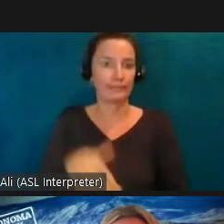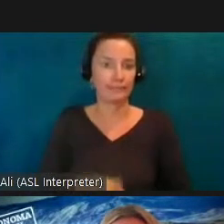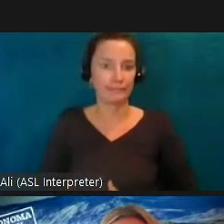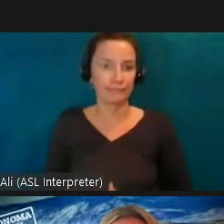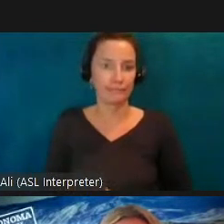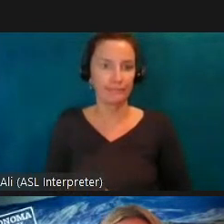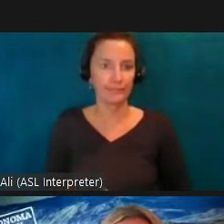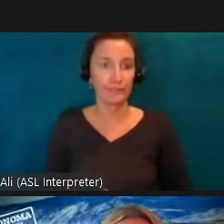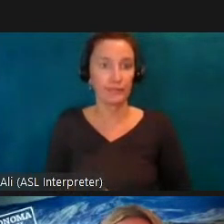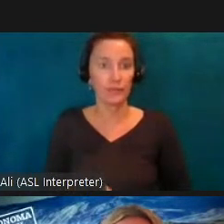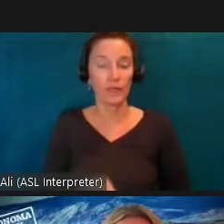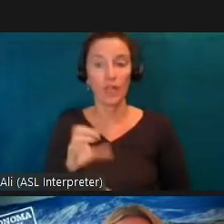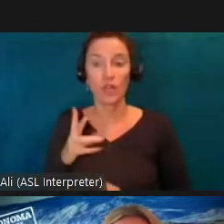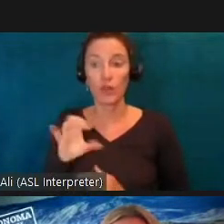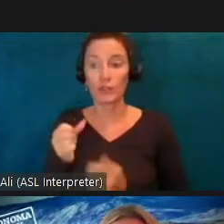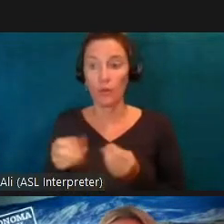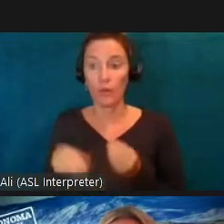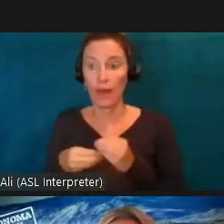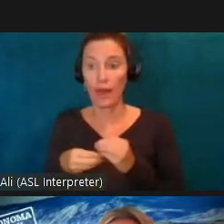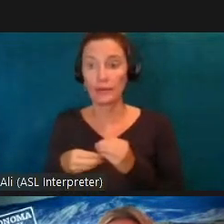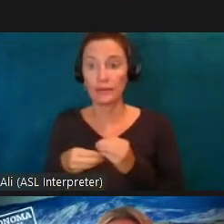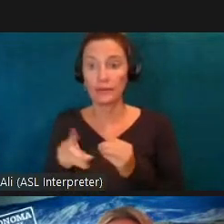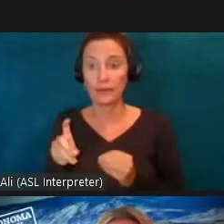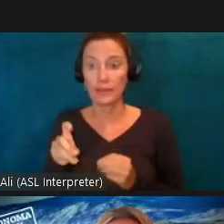Thank you. Chris, do you have anything to add to that?